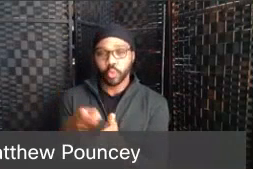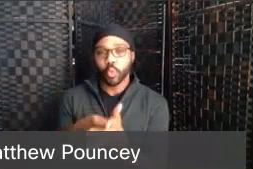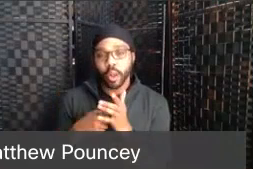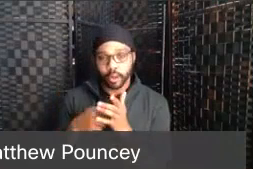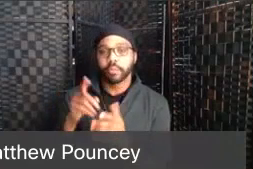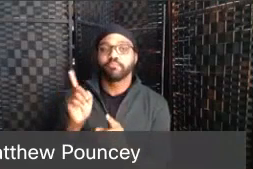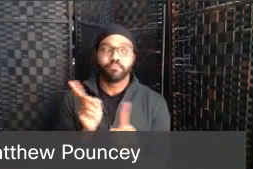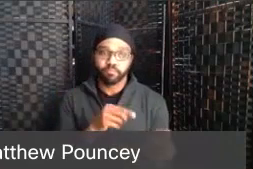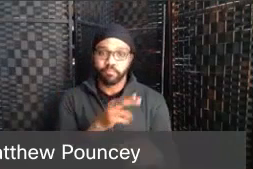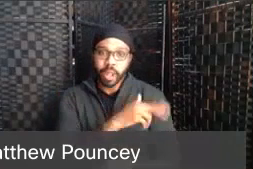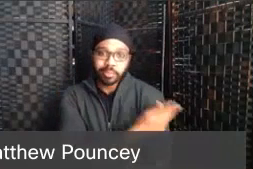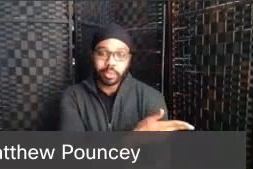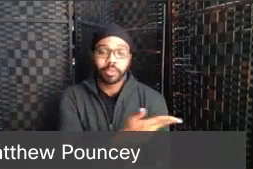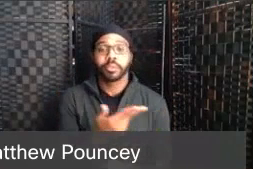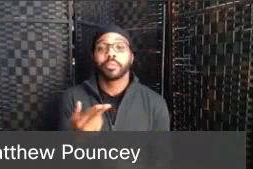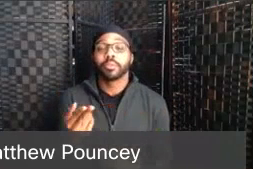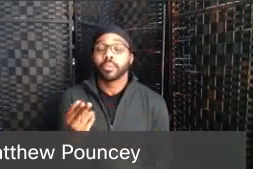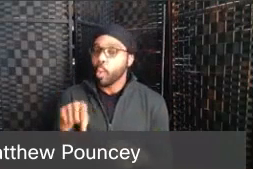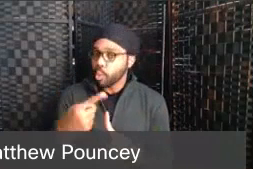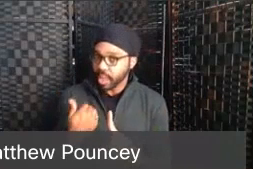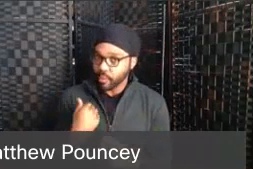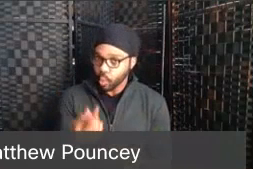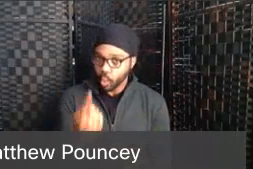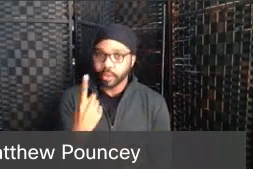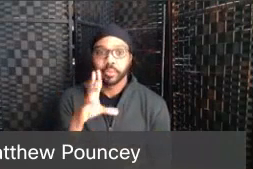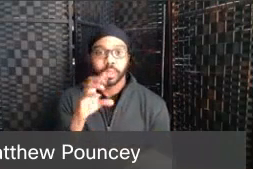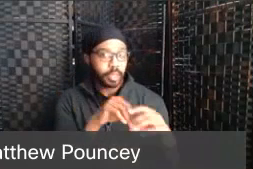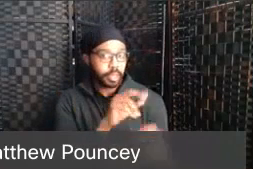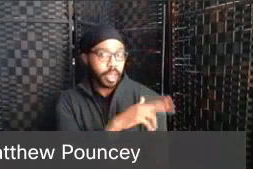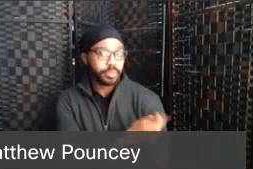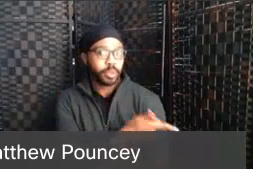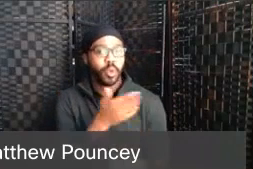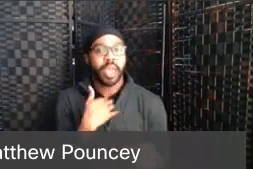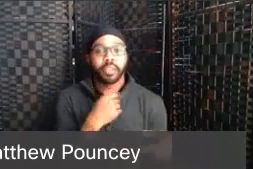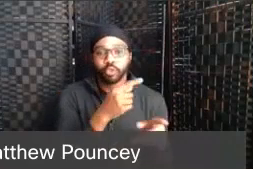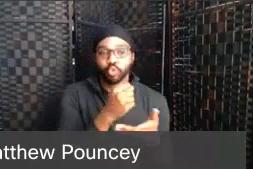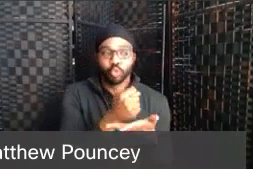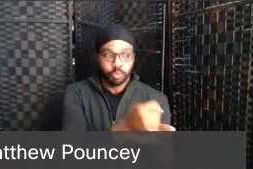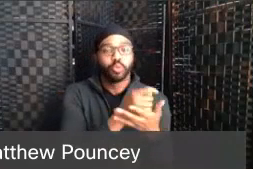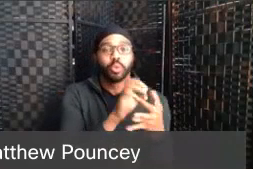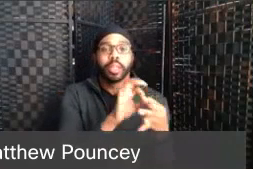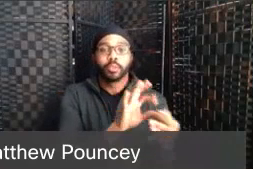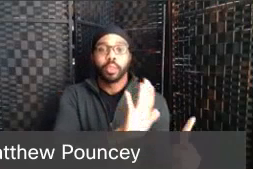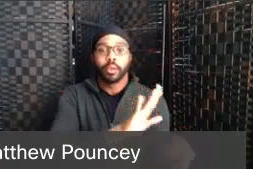We currently do only have 1 person in the hospital getting COVID-related treatment.